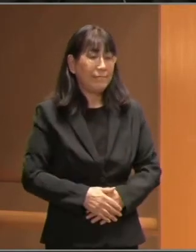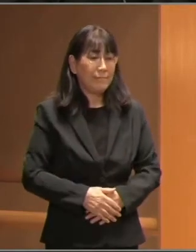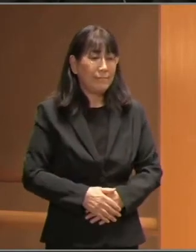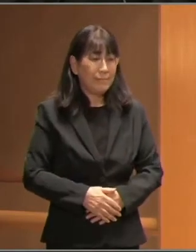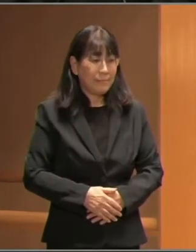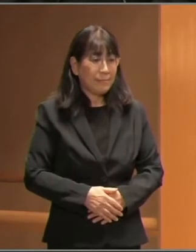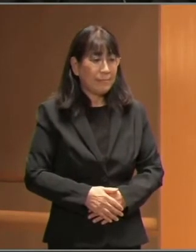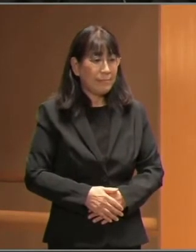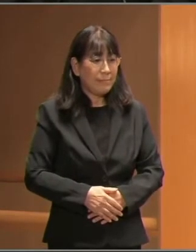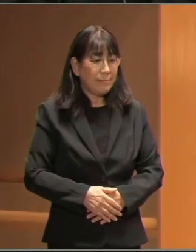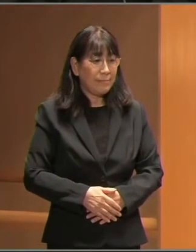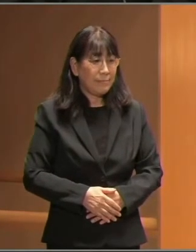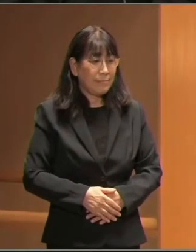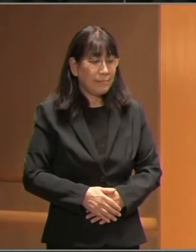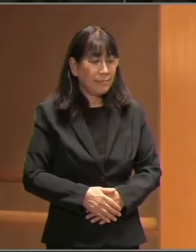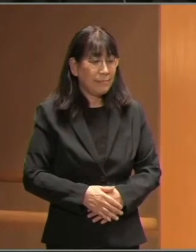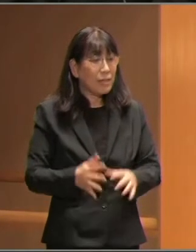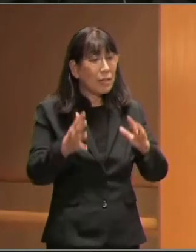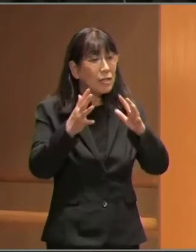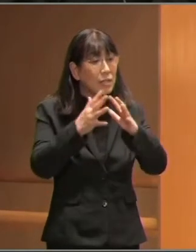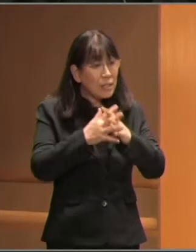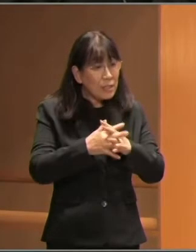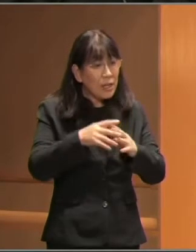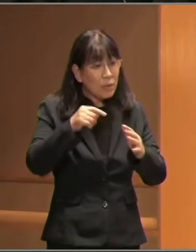best top-notch output.